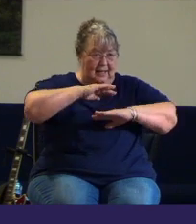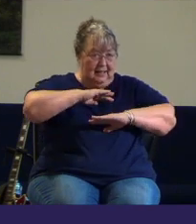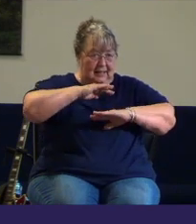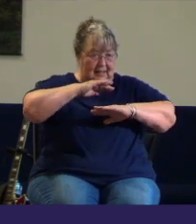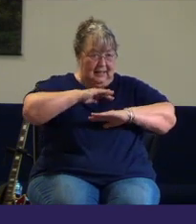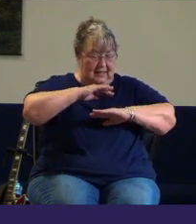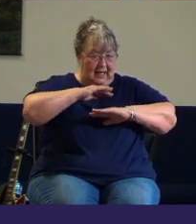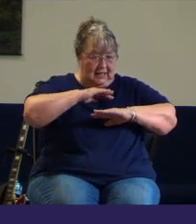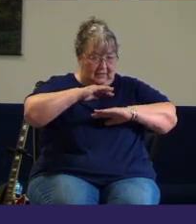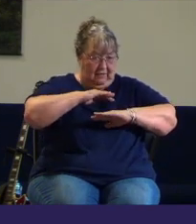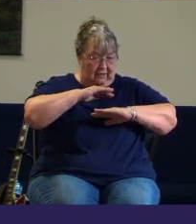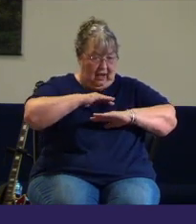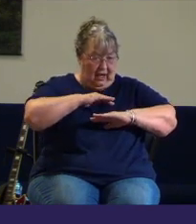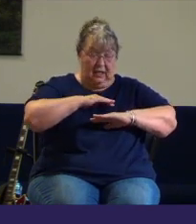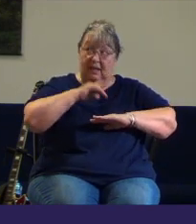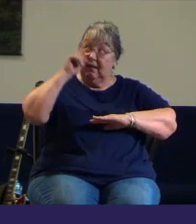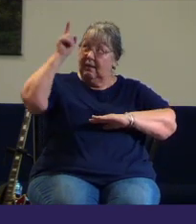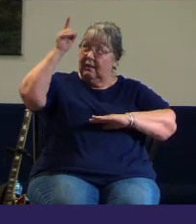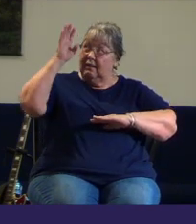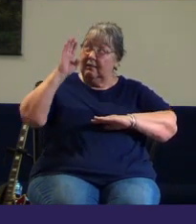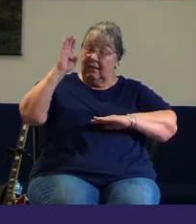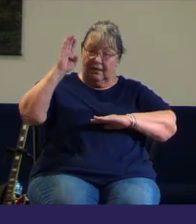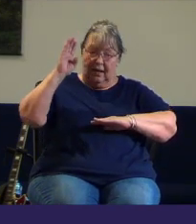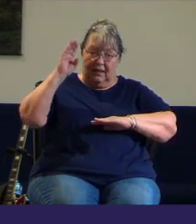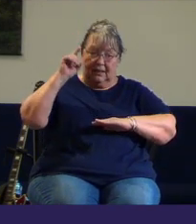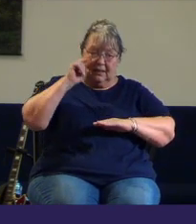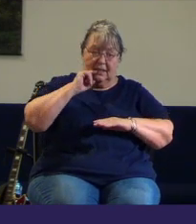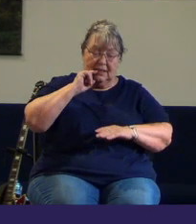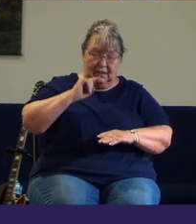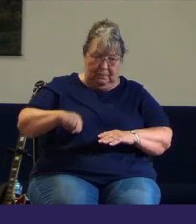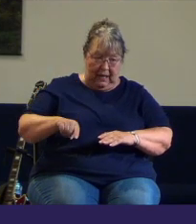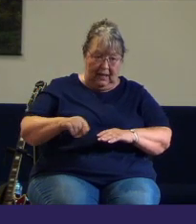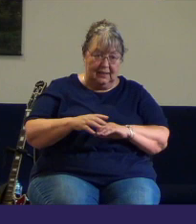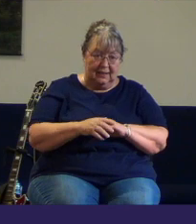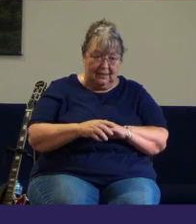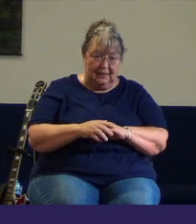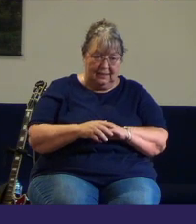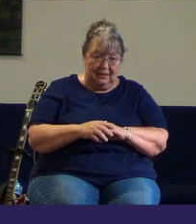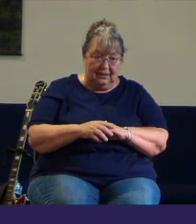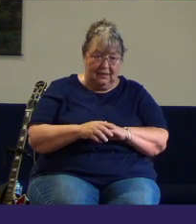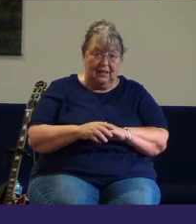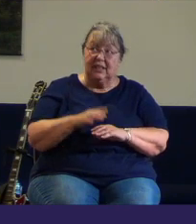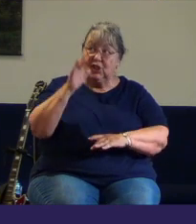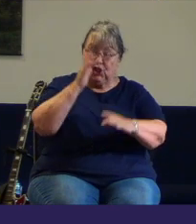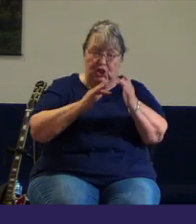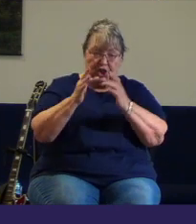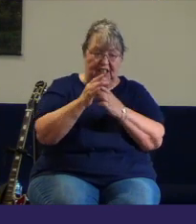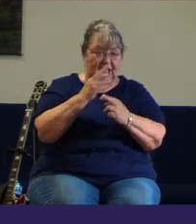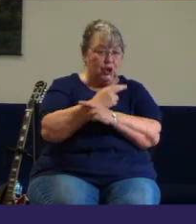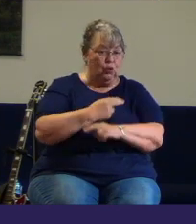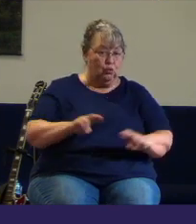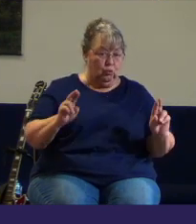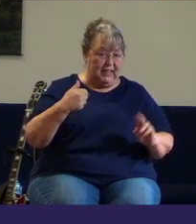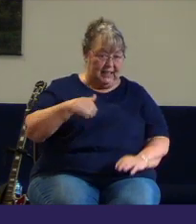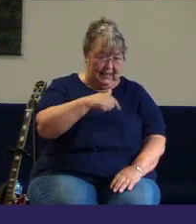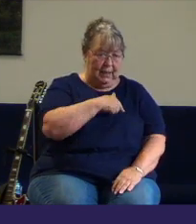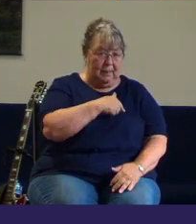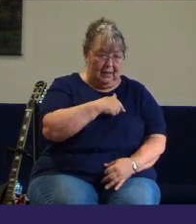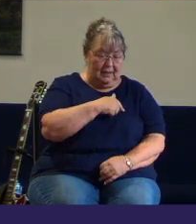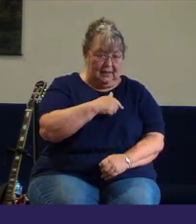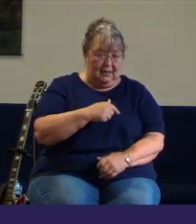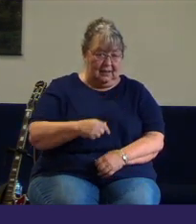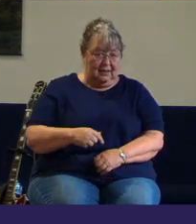the demands of a holy God. Therefore, he redeemed us, or he offers redemption. So we said